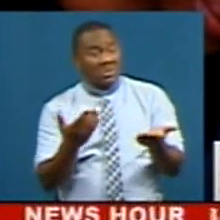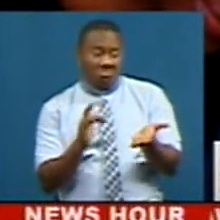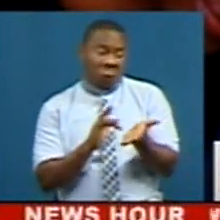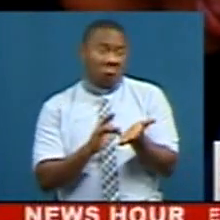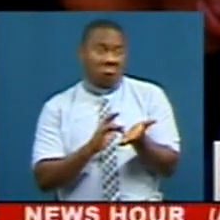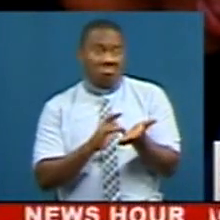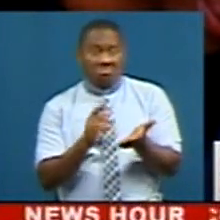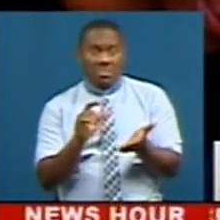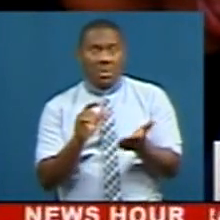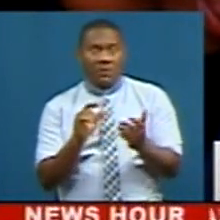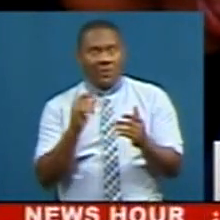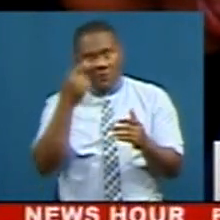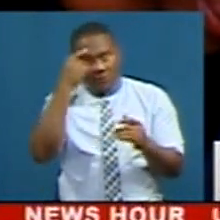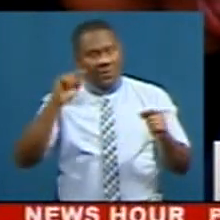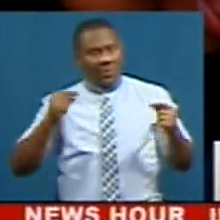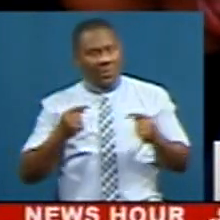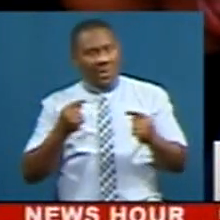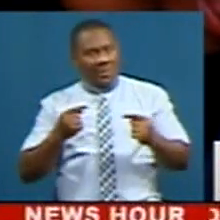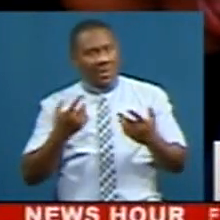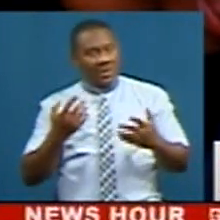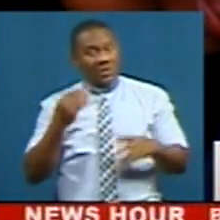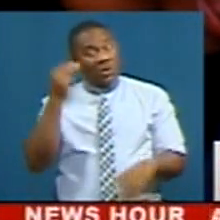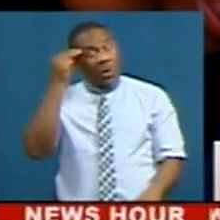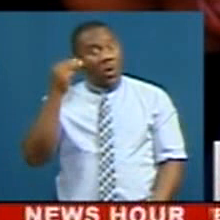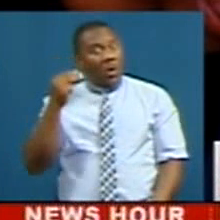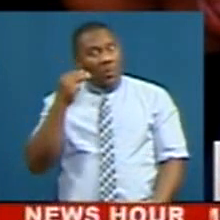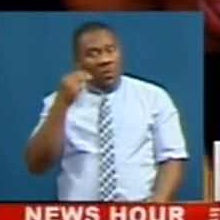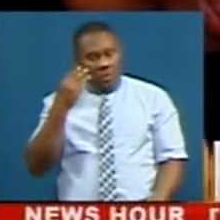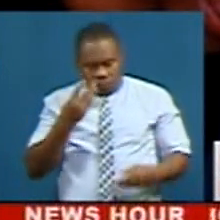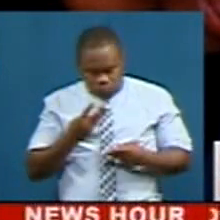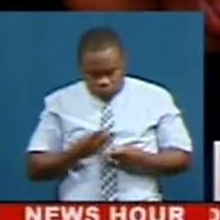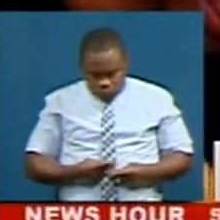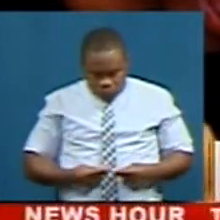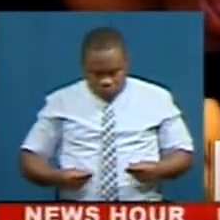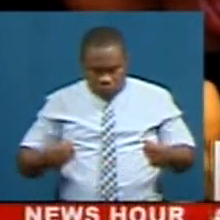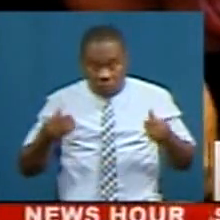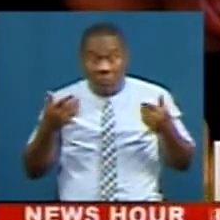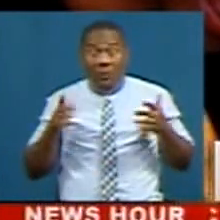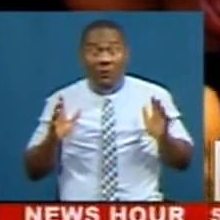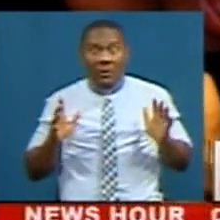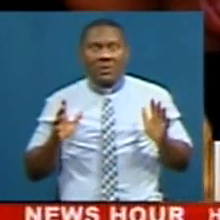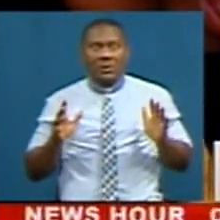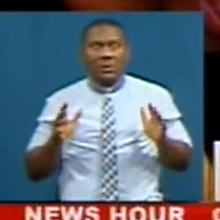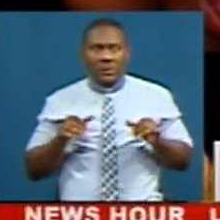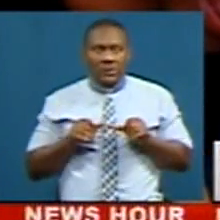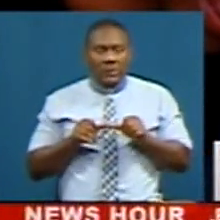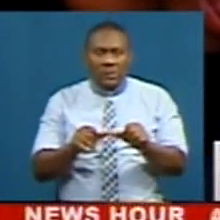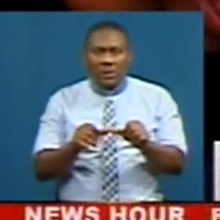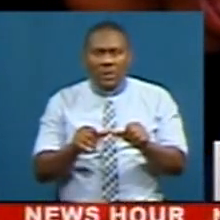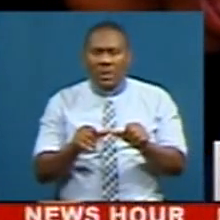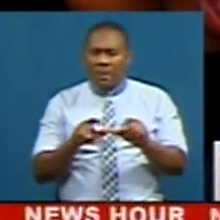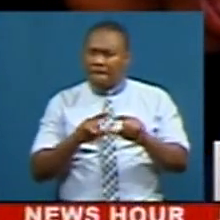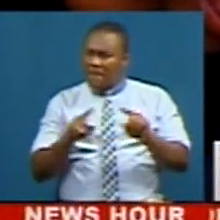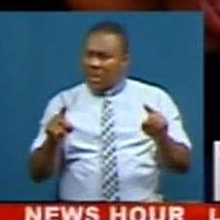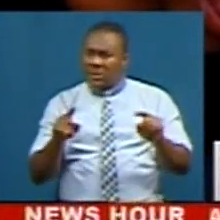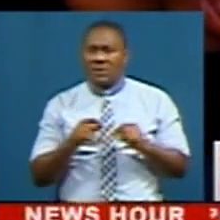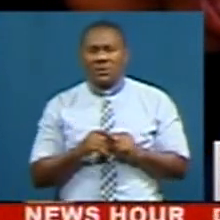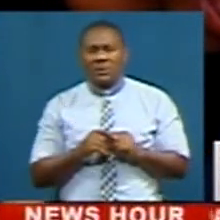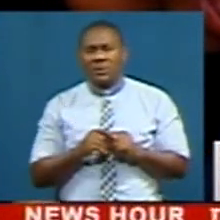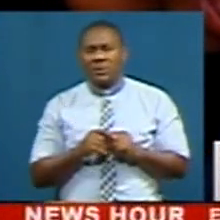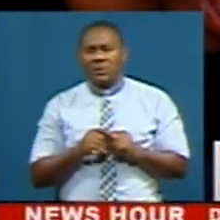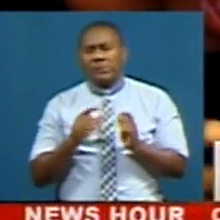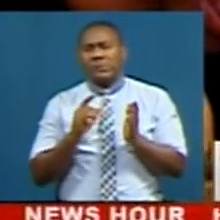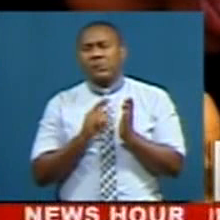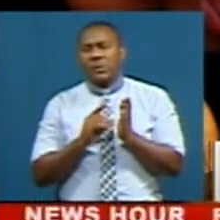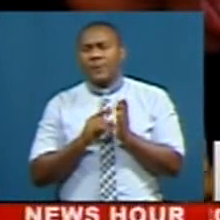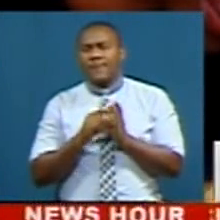anyway. And then once the period is over, you're free of pain, but then you come back again. But if the doctor takes time to ask more